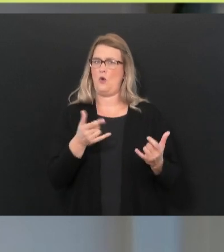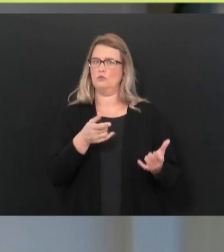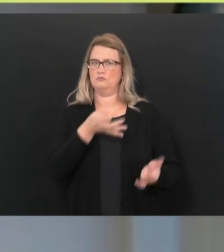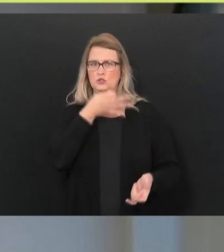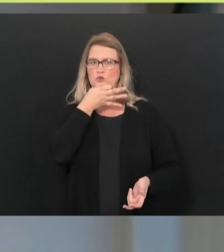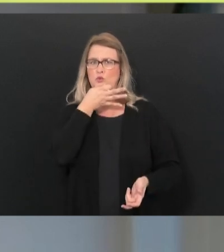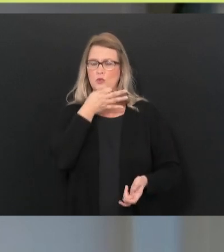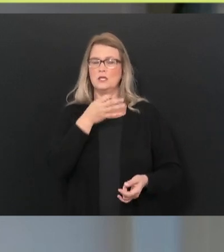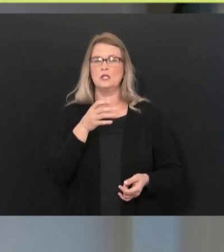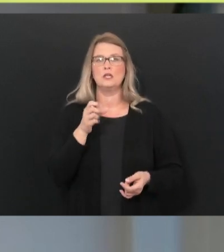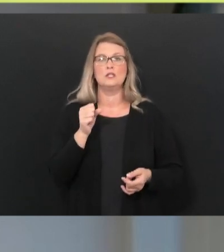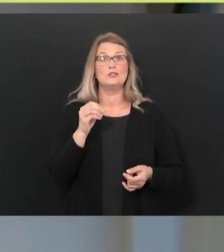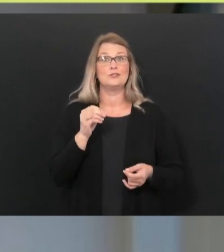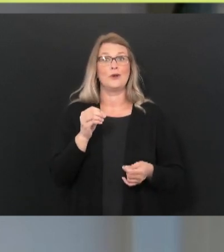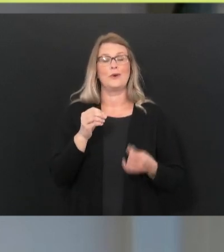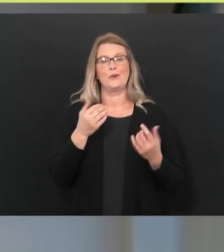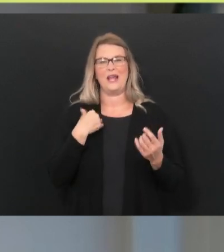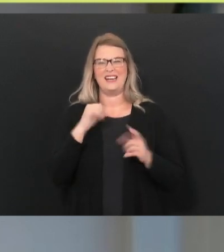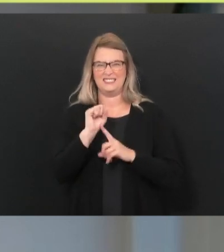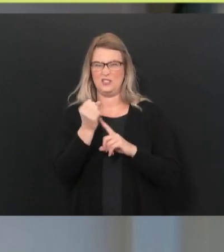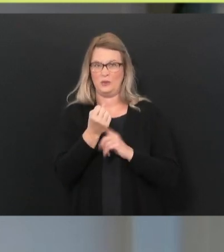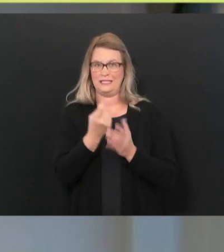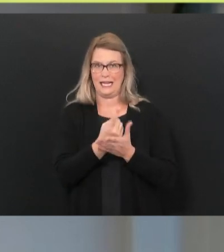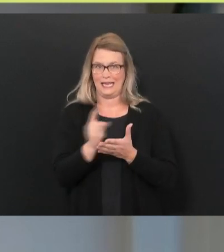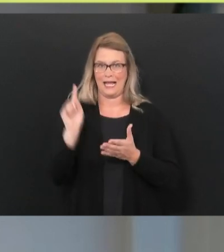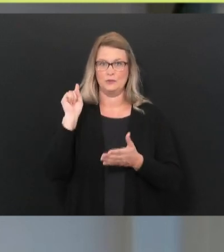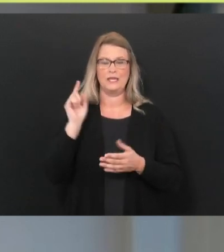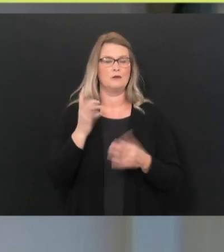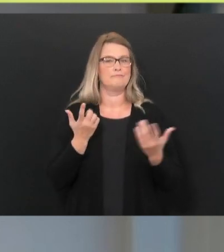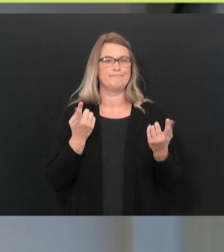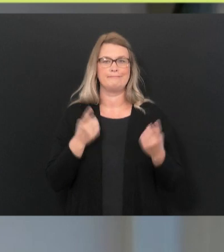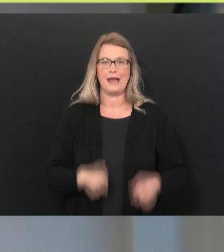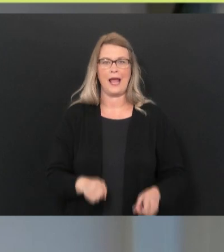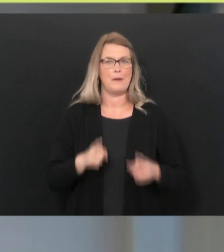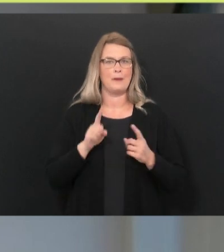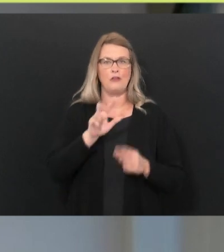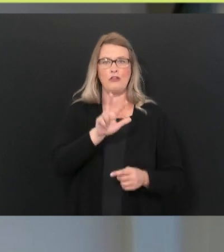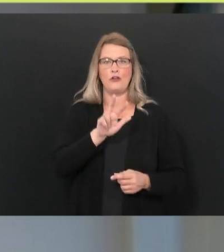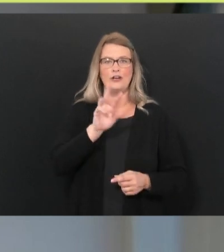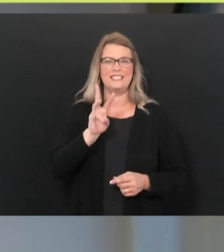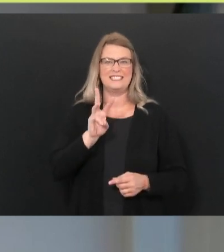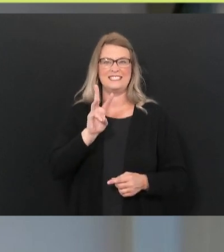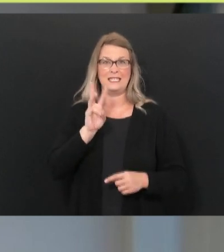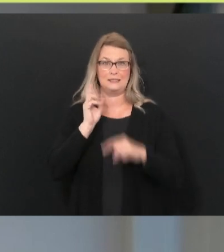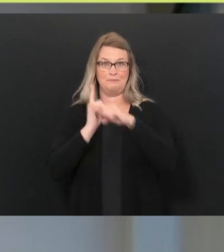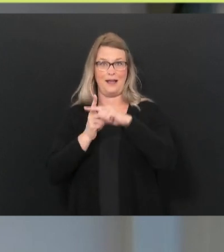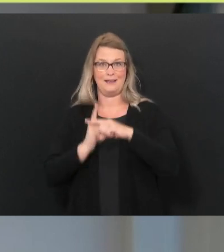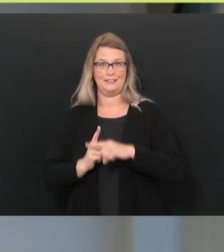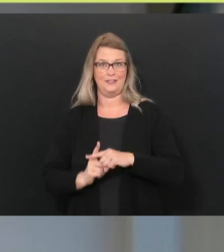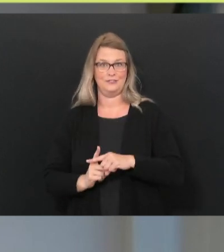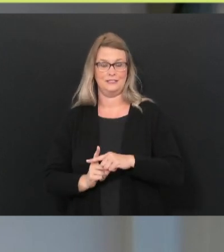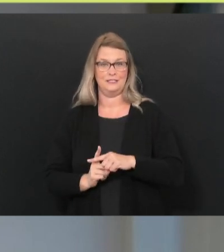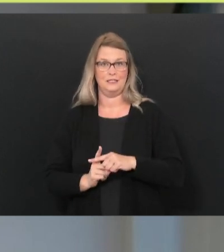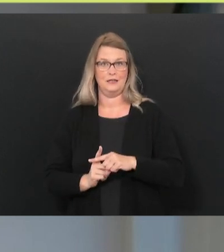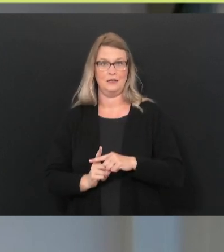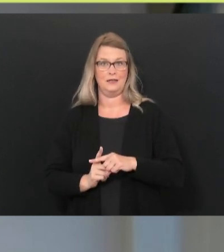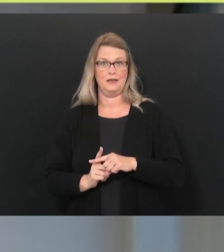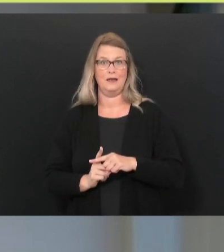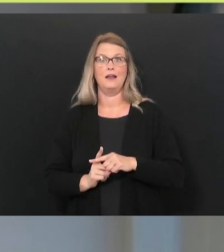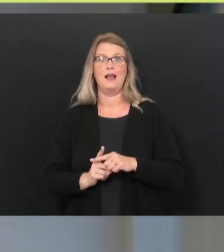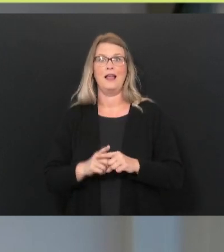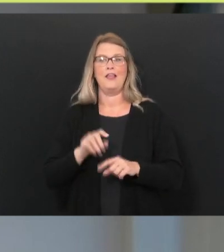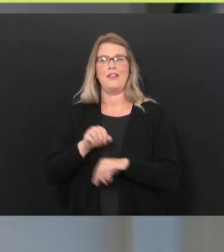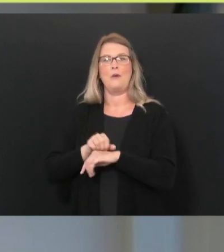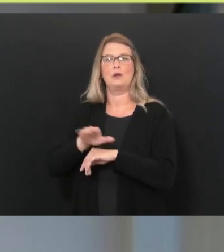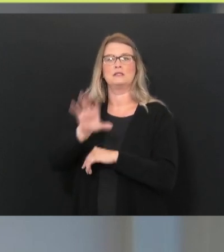do that. We had a situation last week where we had 36 total positives, and those were all faxed to our